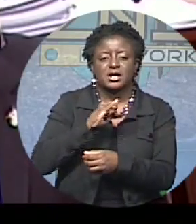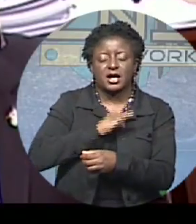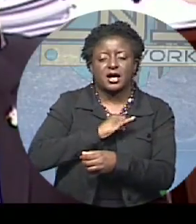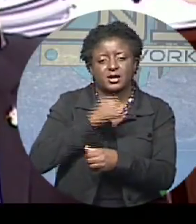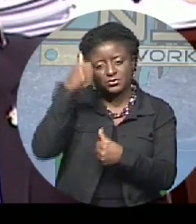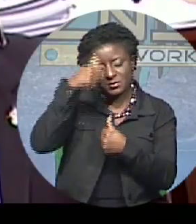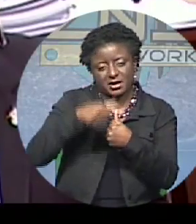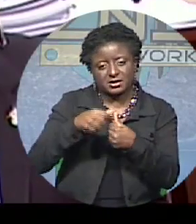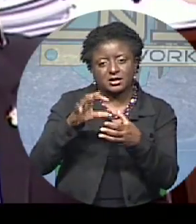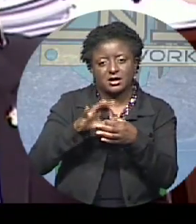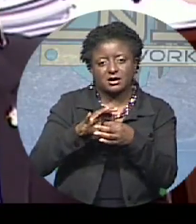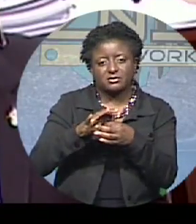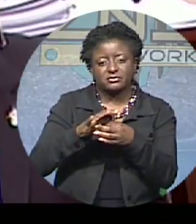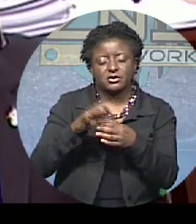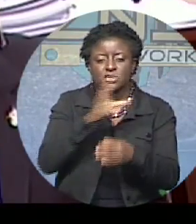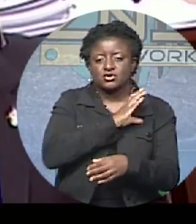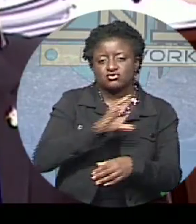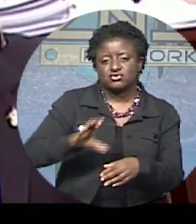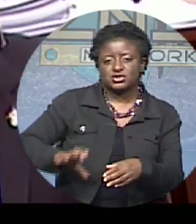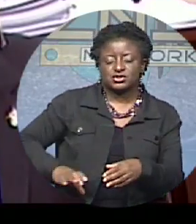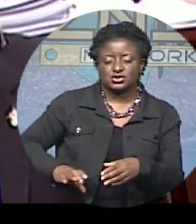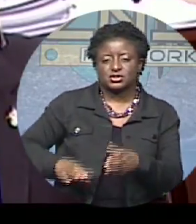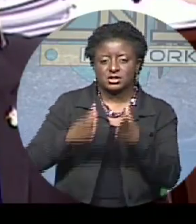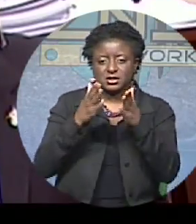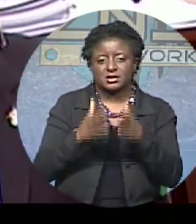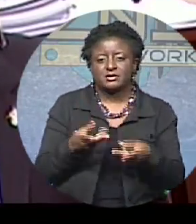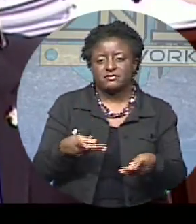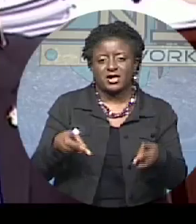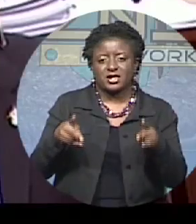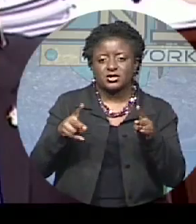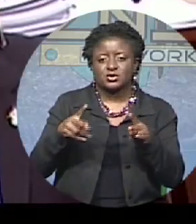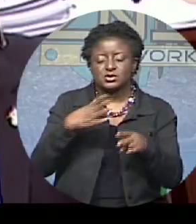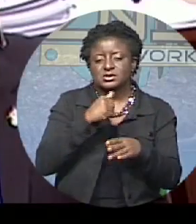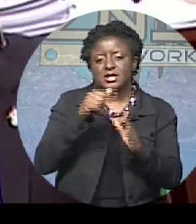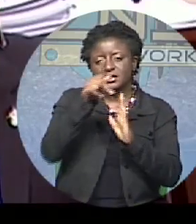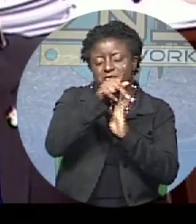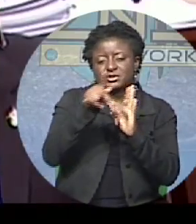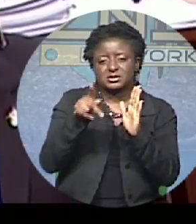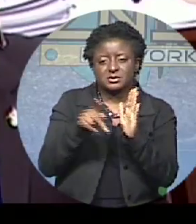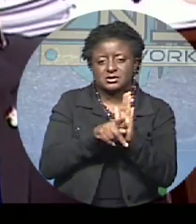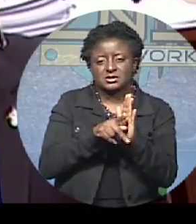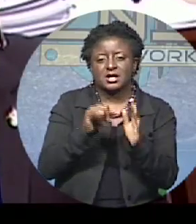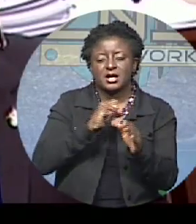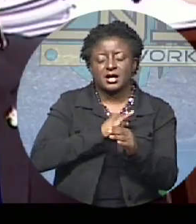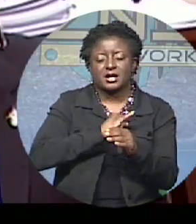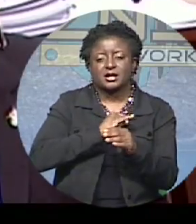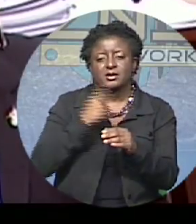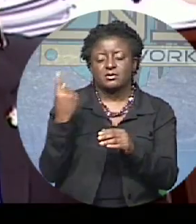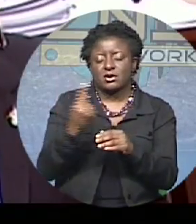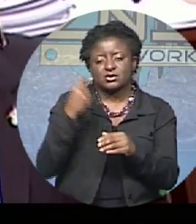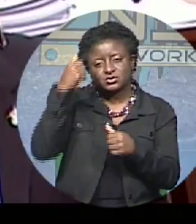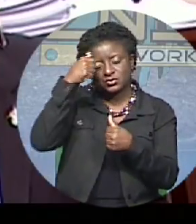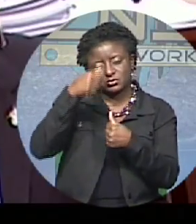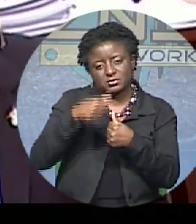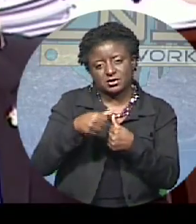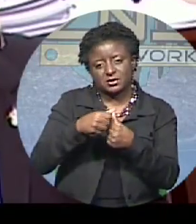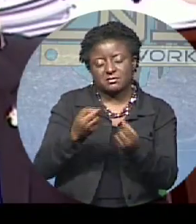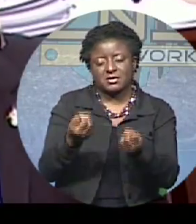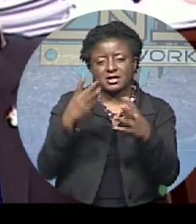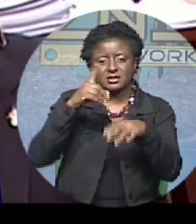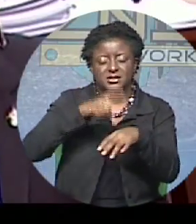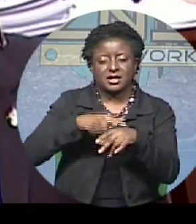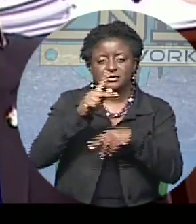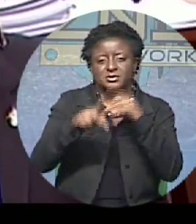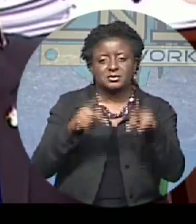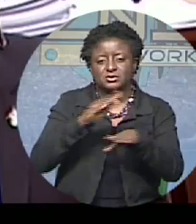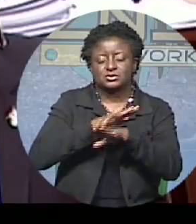Christian values and principles, and essentially I am also reminded that, you know, many times people do